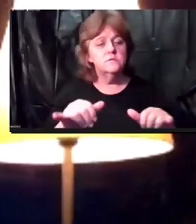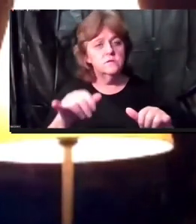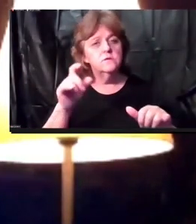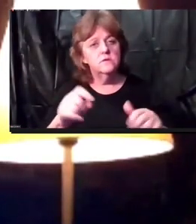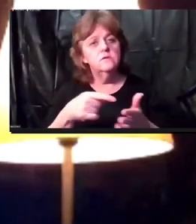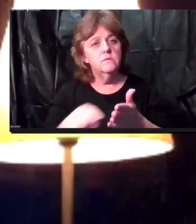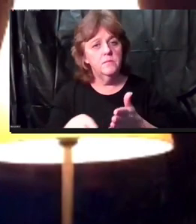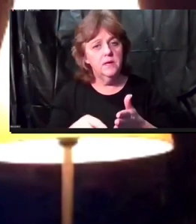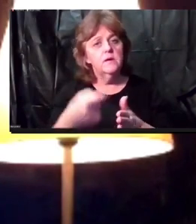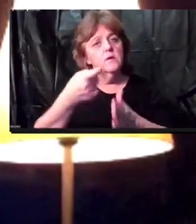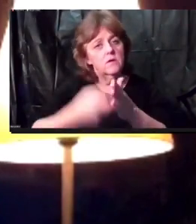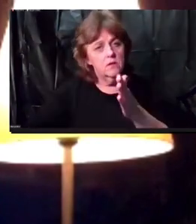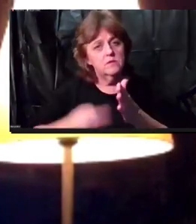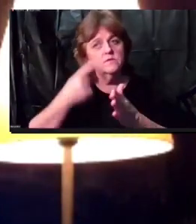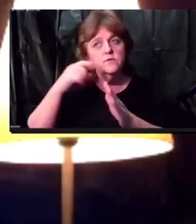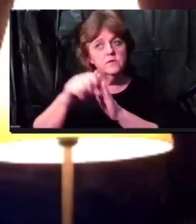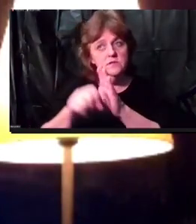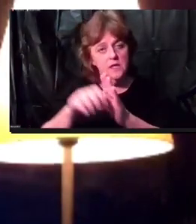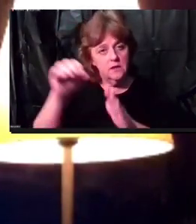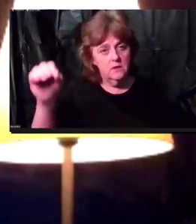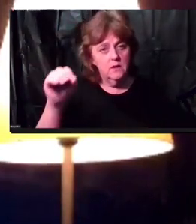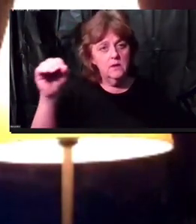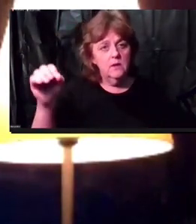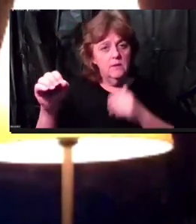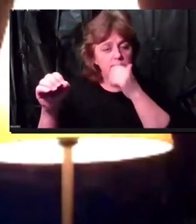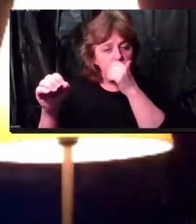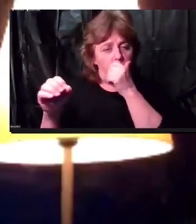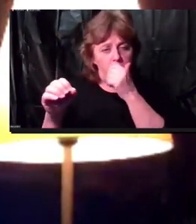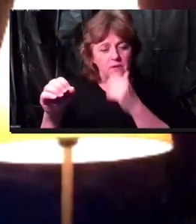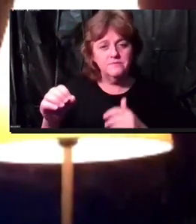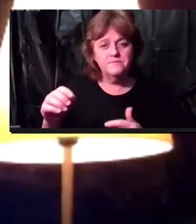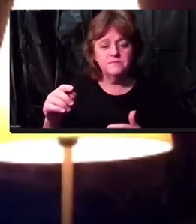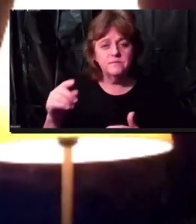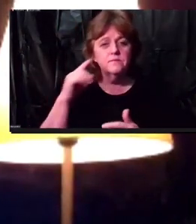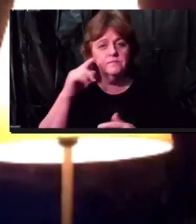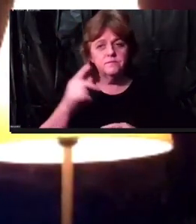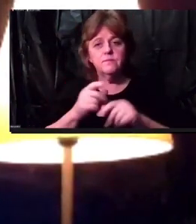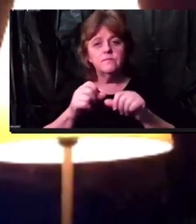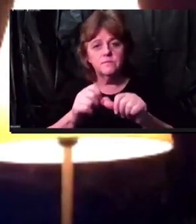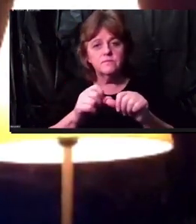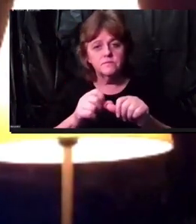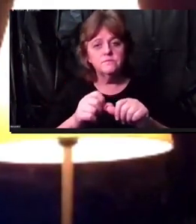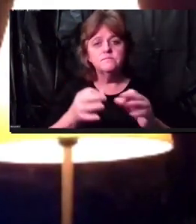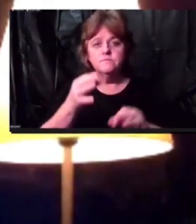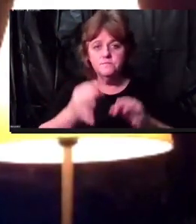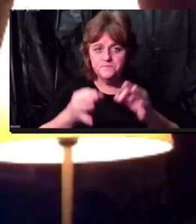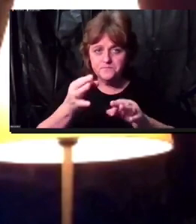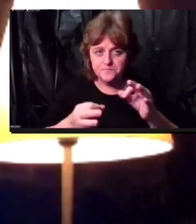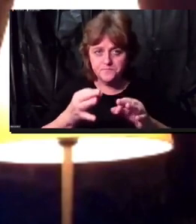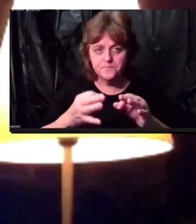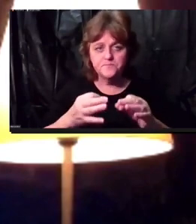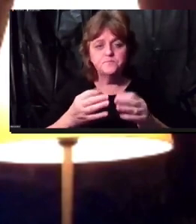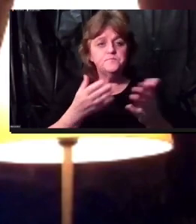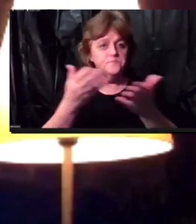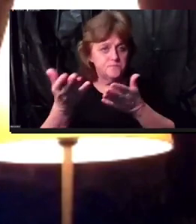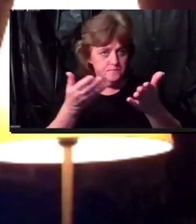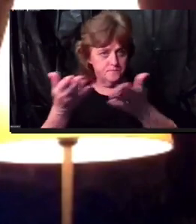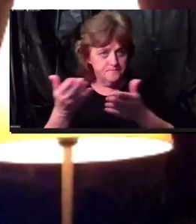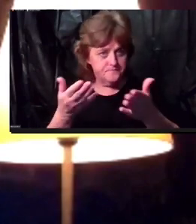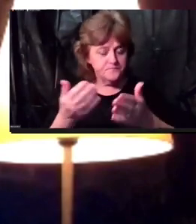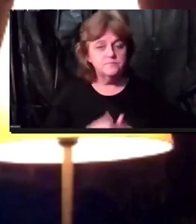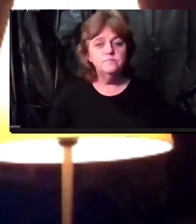have costs we have to pay to the state of Ohio to maintain our court and all the services that are